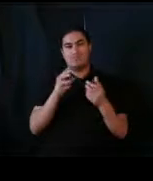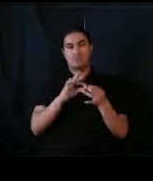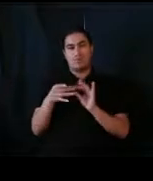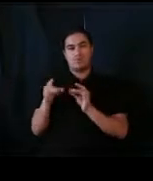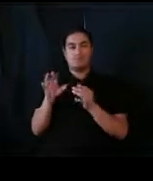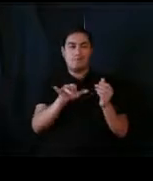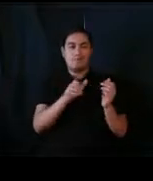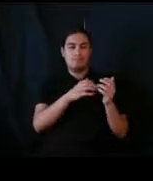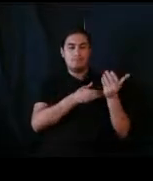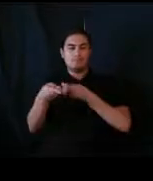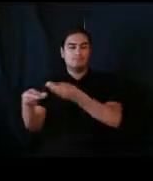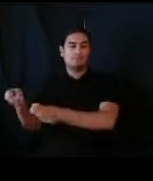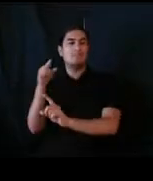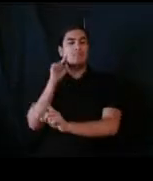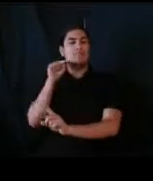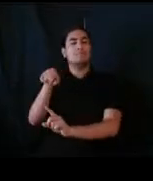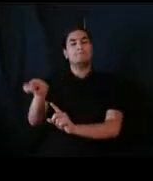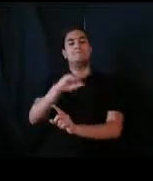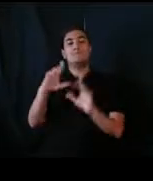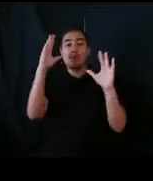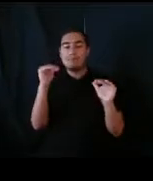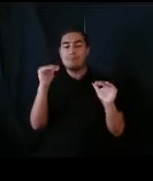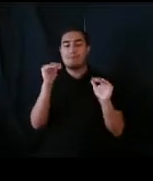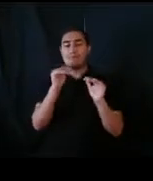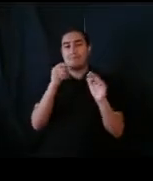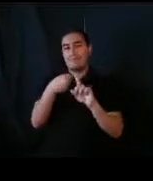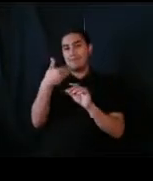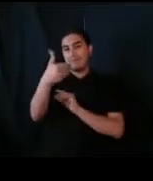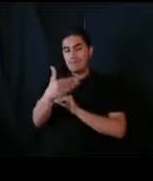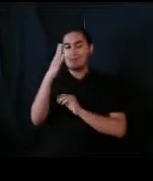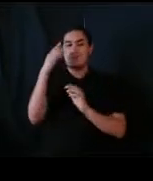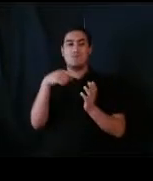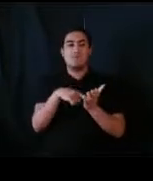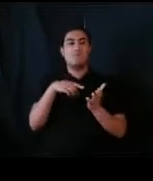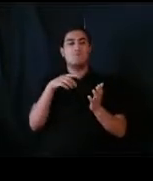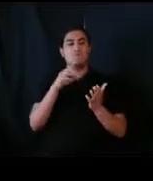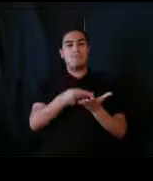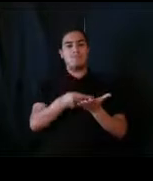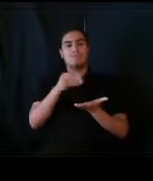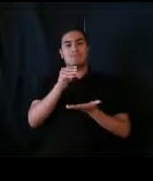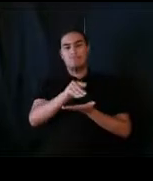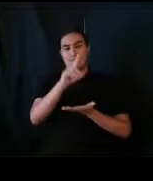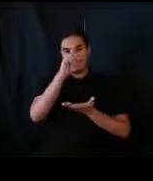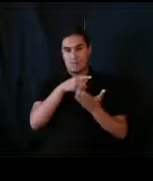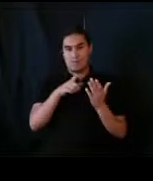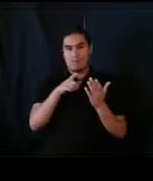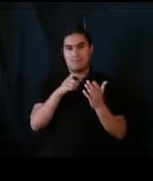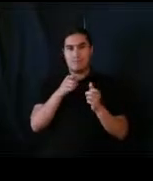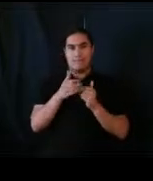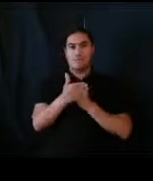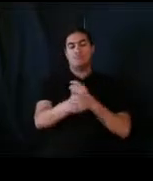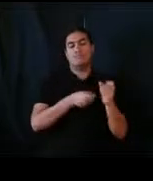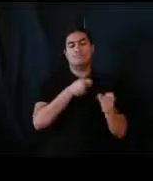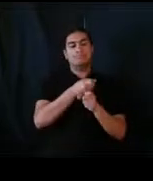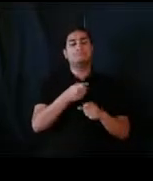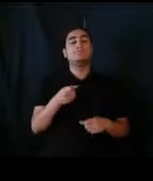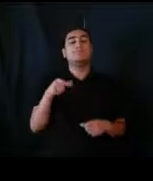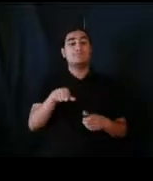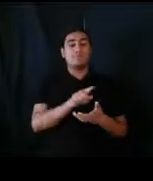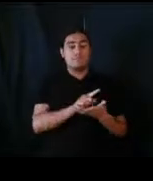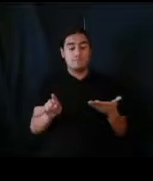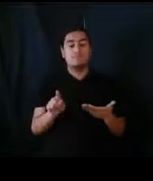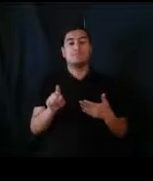hope to put out a call for projects as early as next month and award funding around the end of the year uh earlier this week secretary